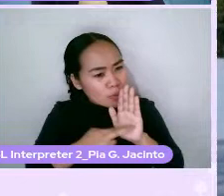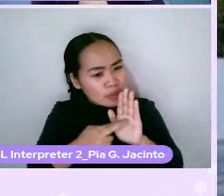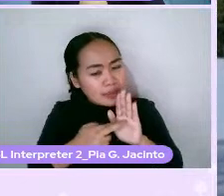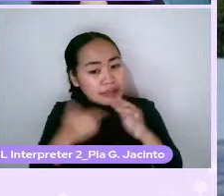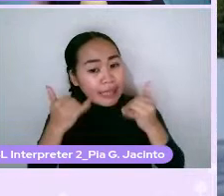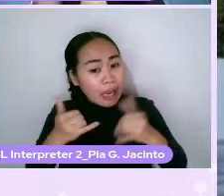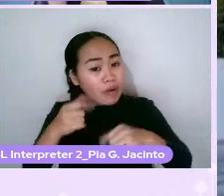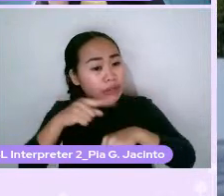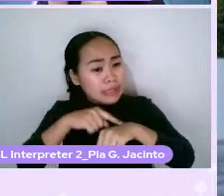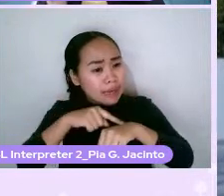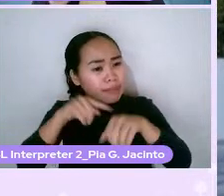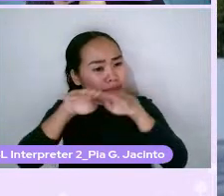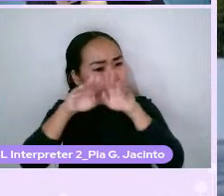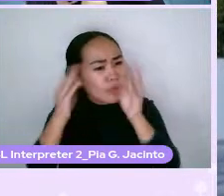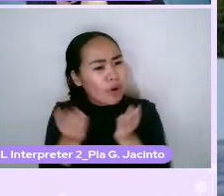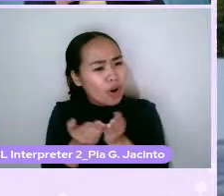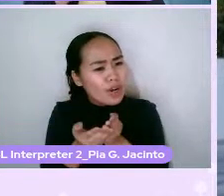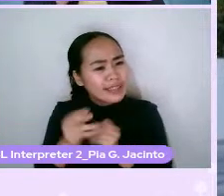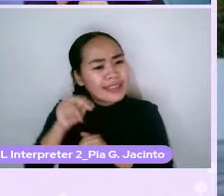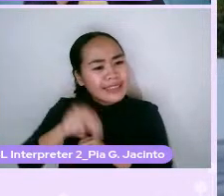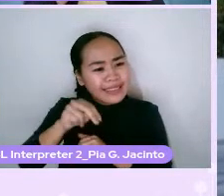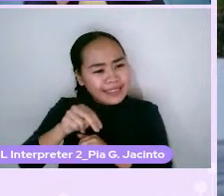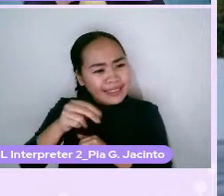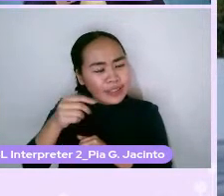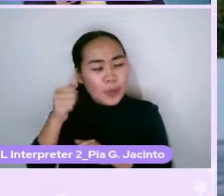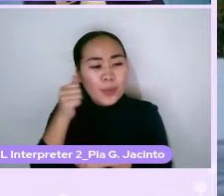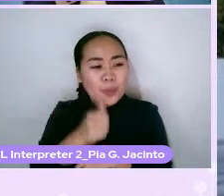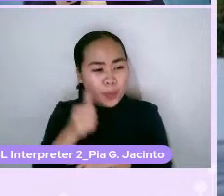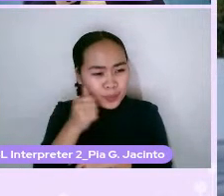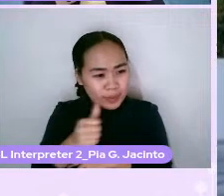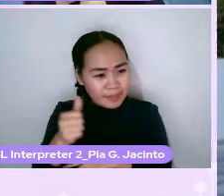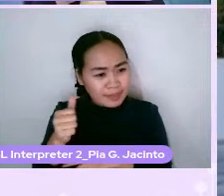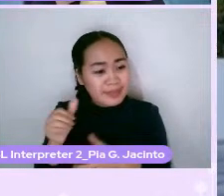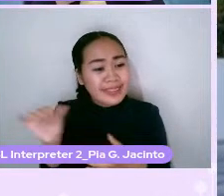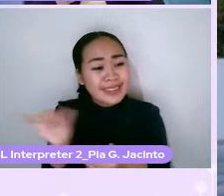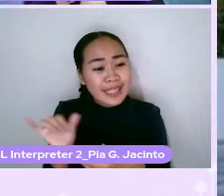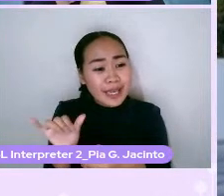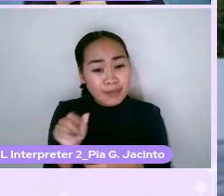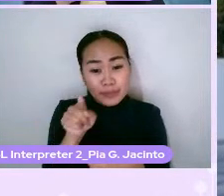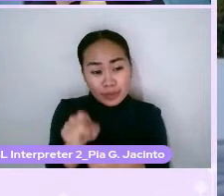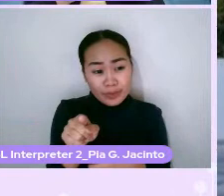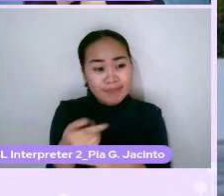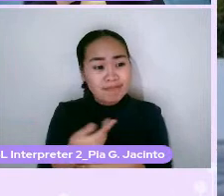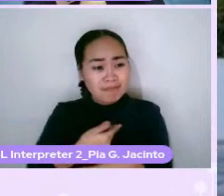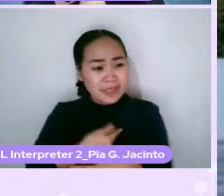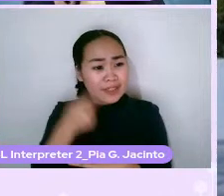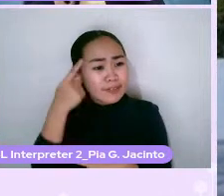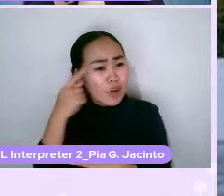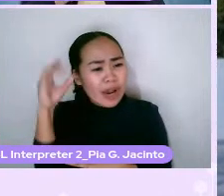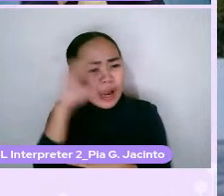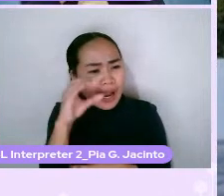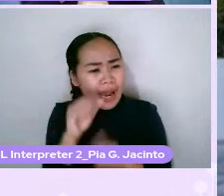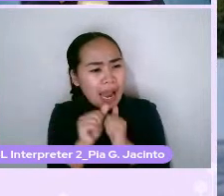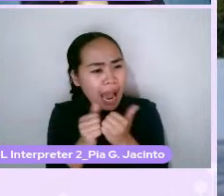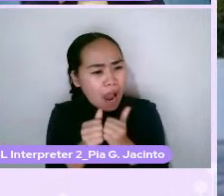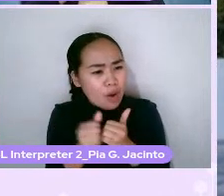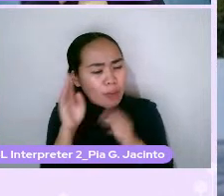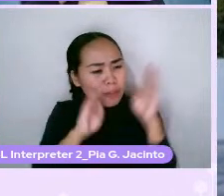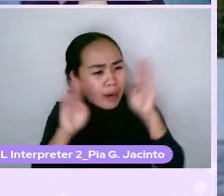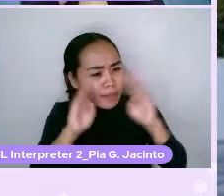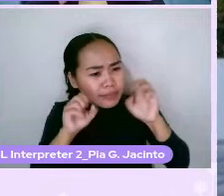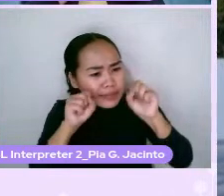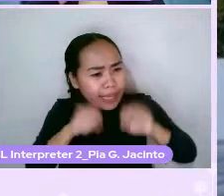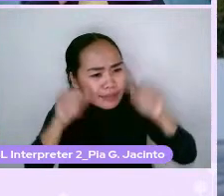women and girls like you and me to actively engage in finding solutions to problems, concentrate in the joy